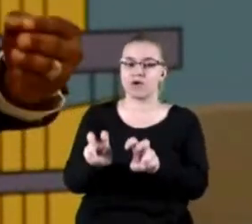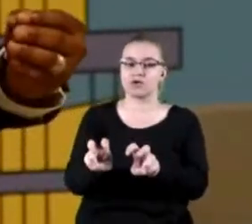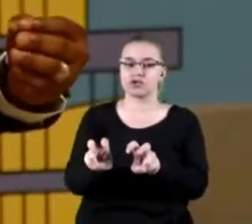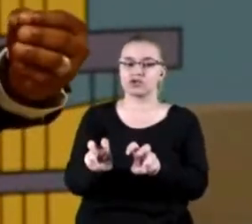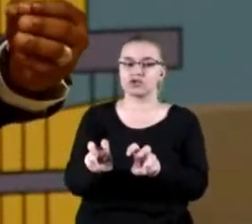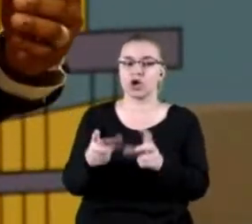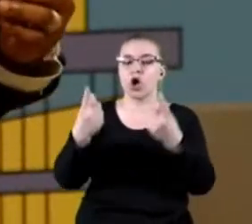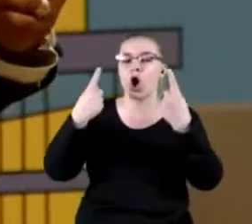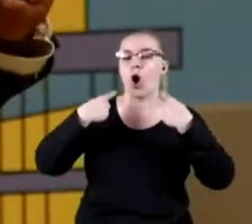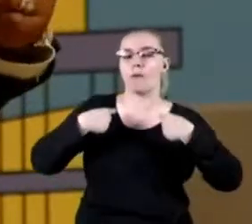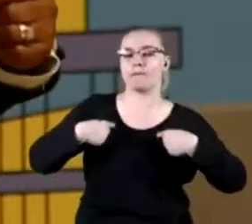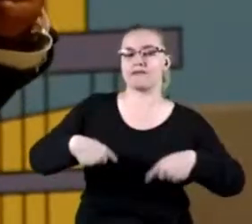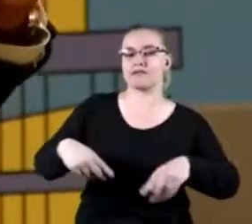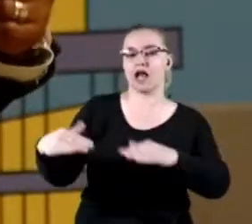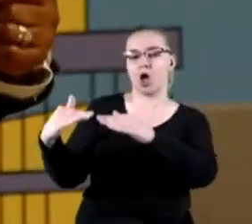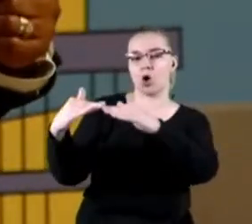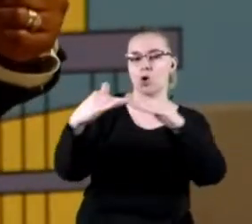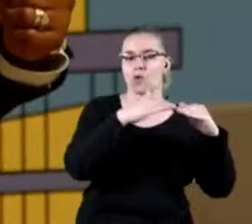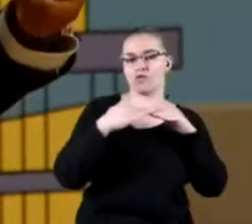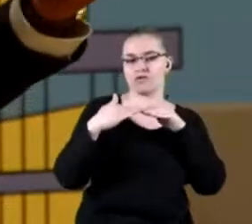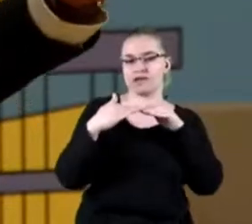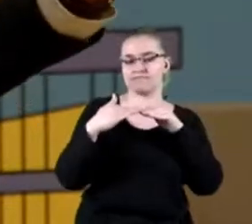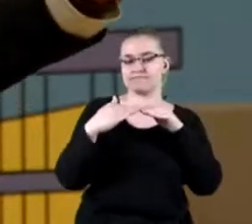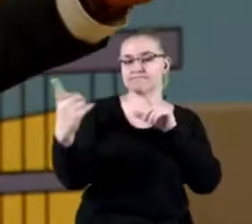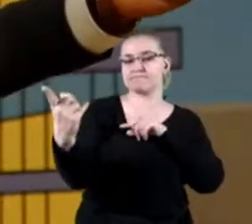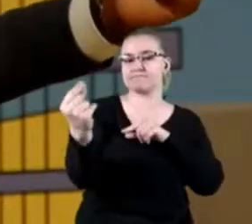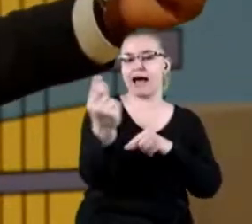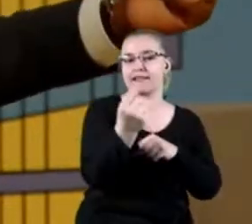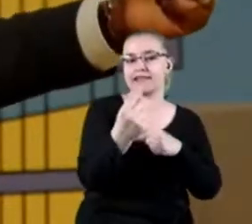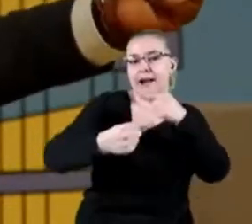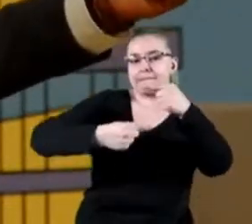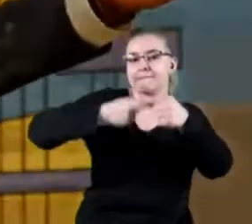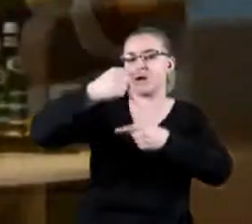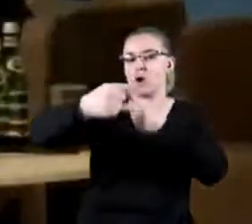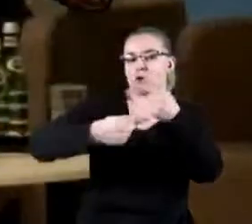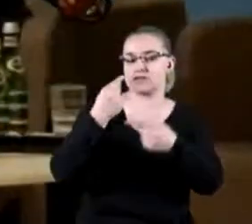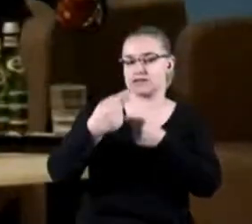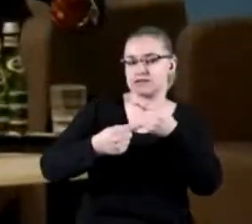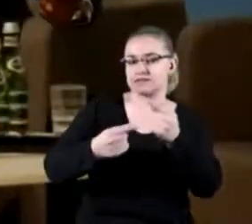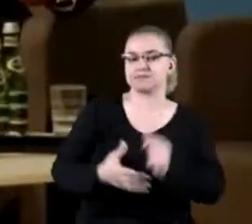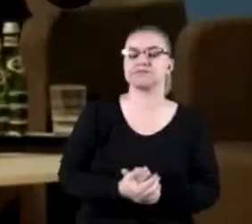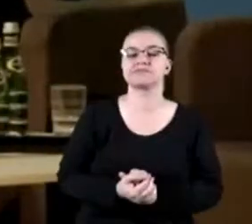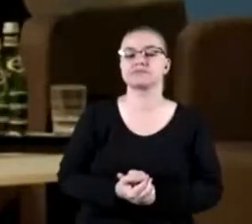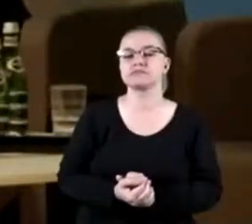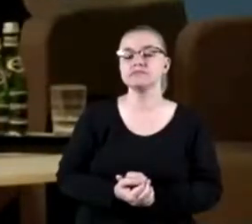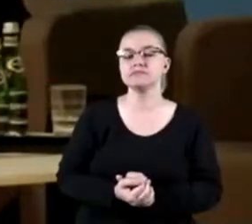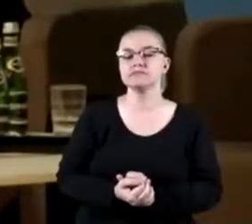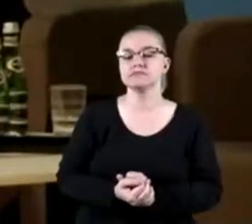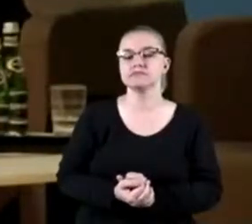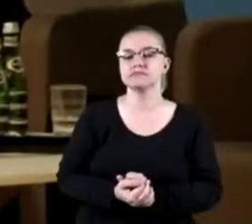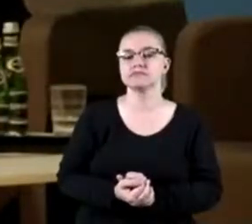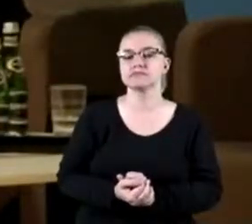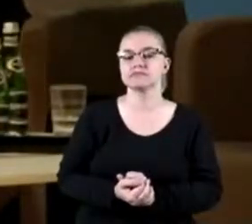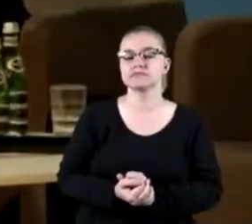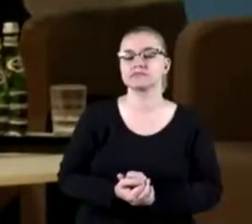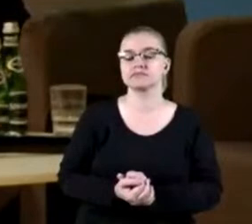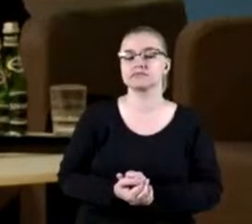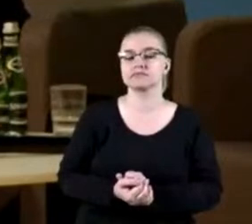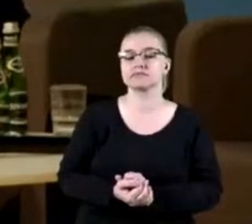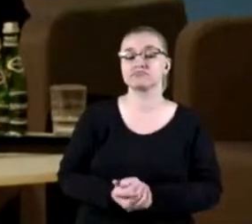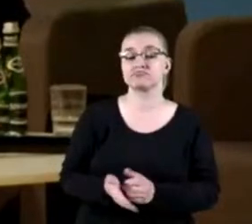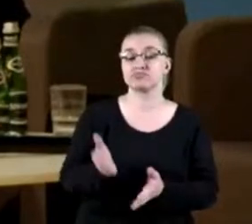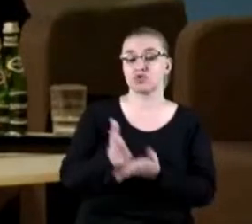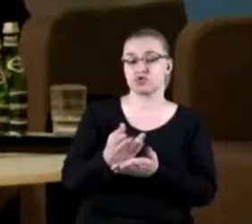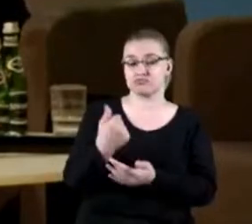right? What we've seen certainly in the global south, as I said before, is that we've moved